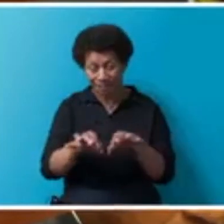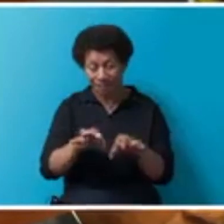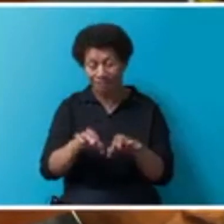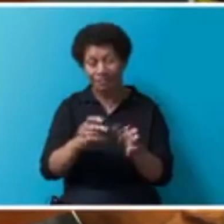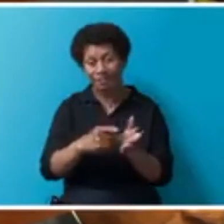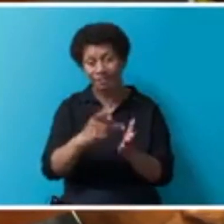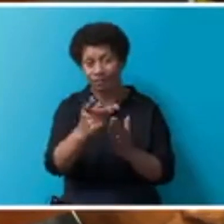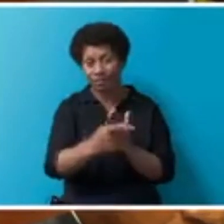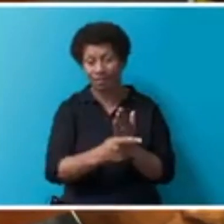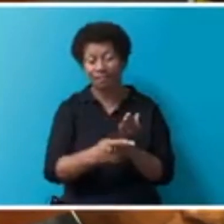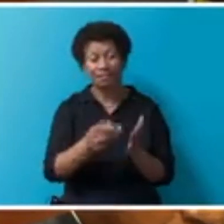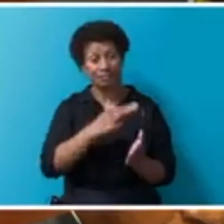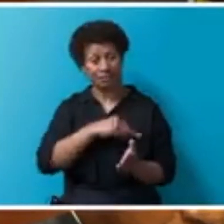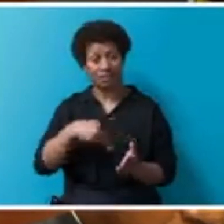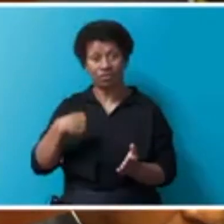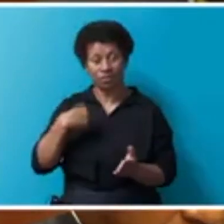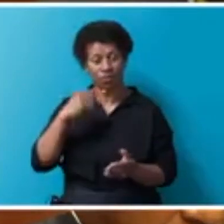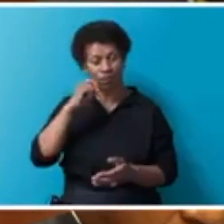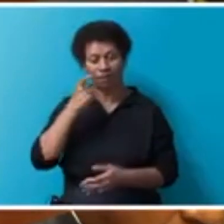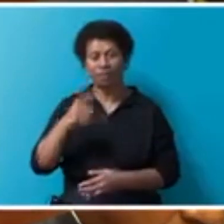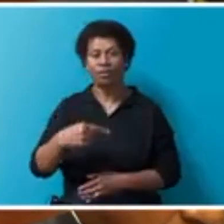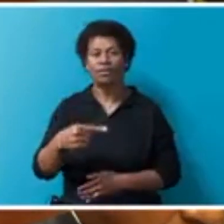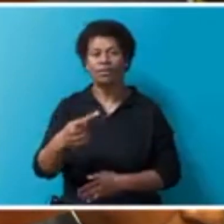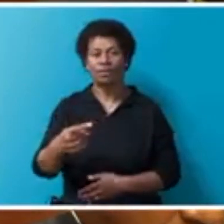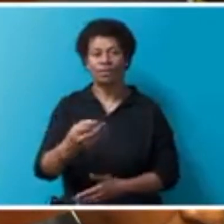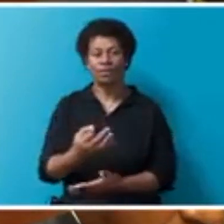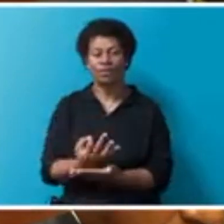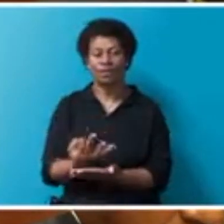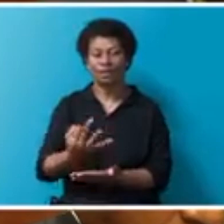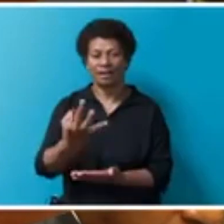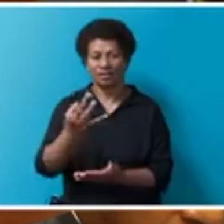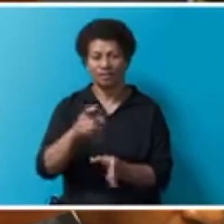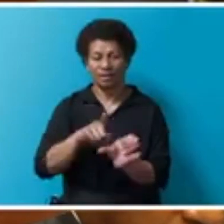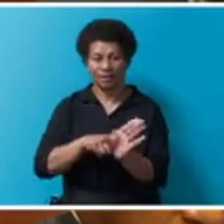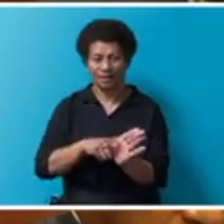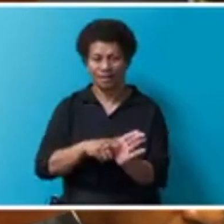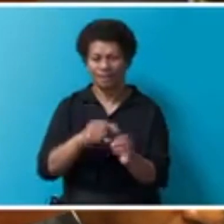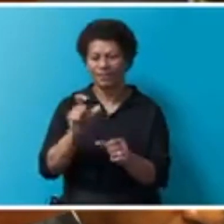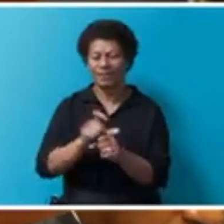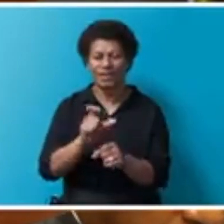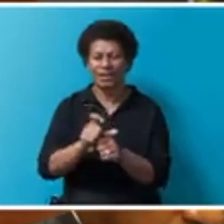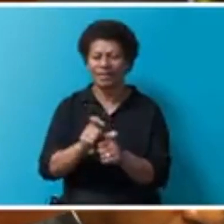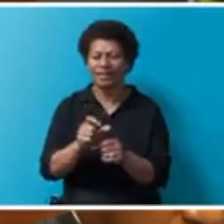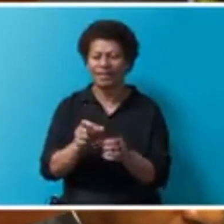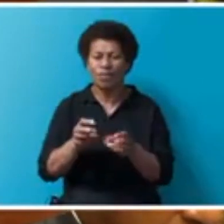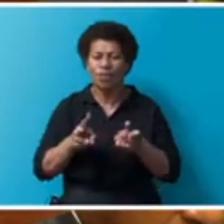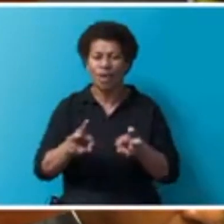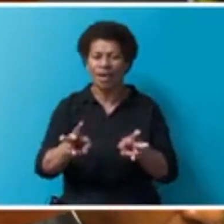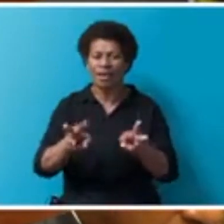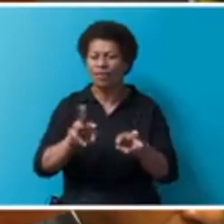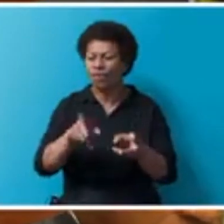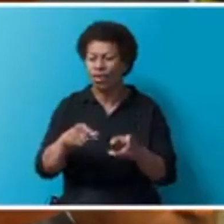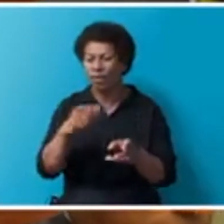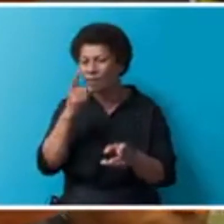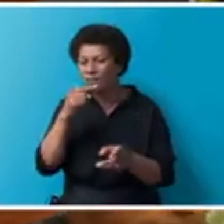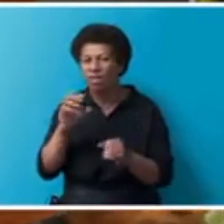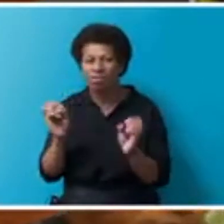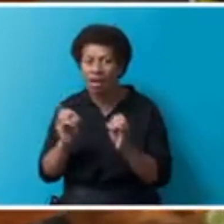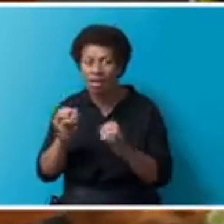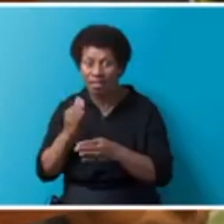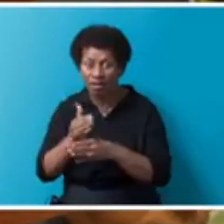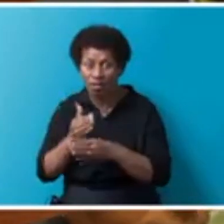the Ministry will continue with this in the new financial year, creating pathways for unemployed Fijians for local